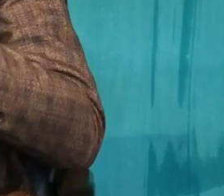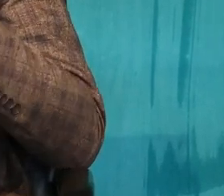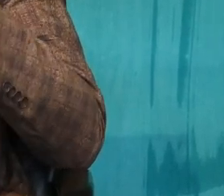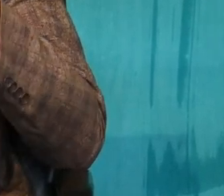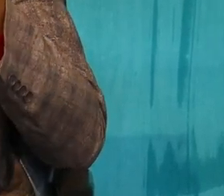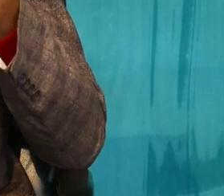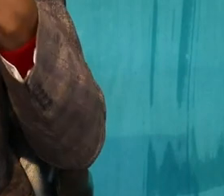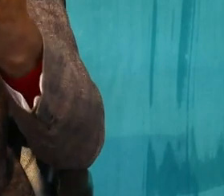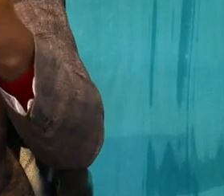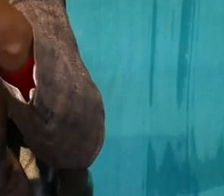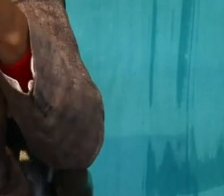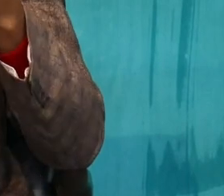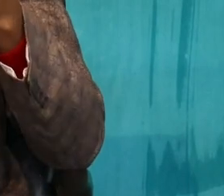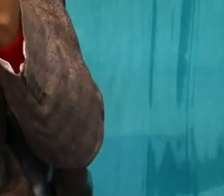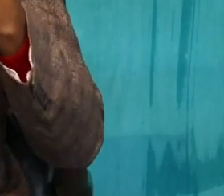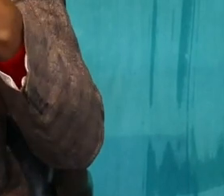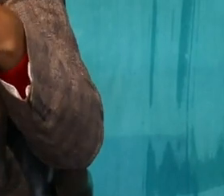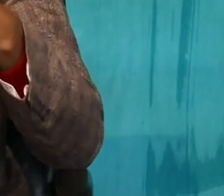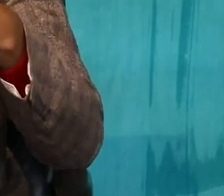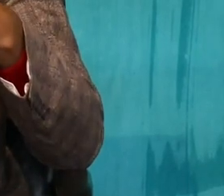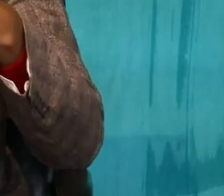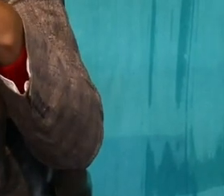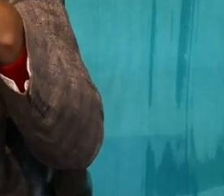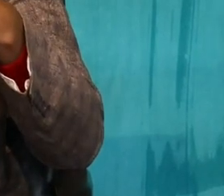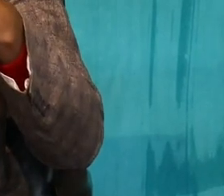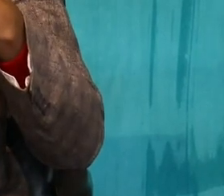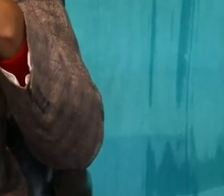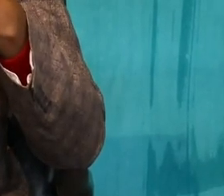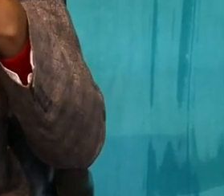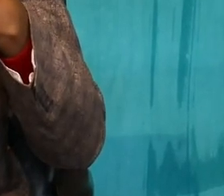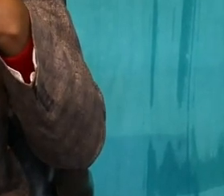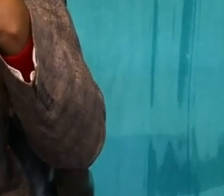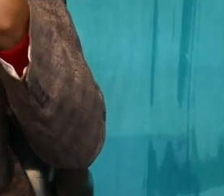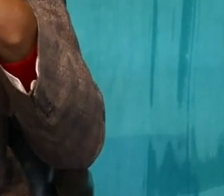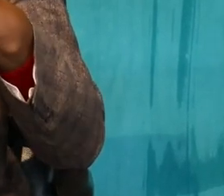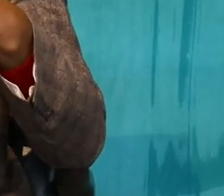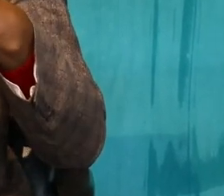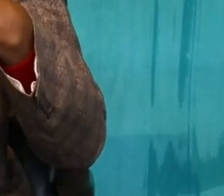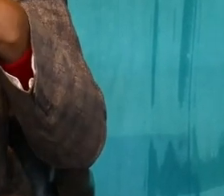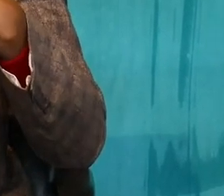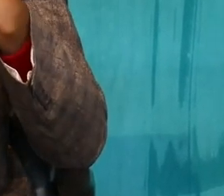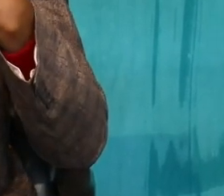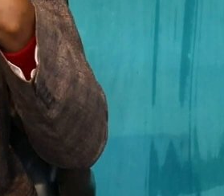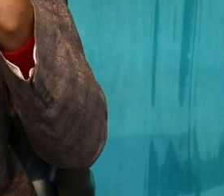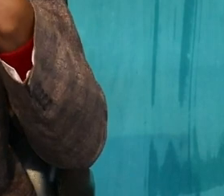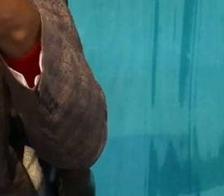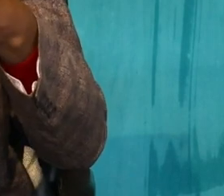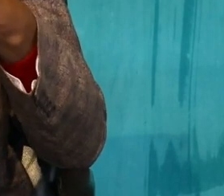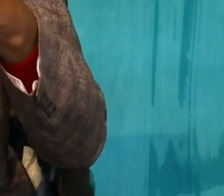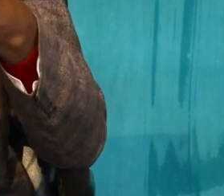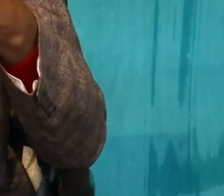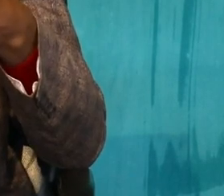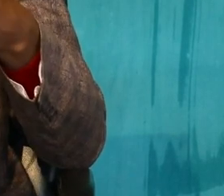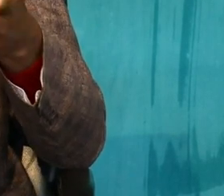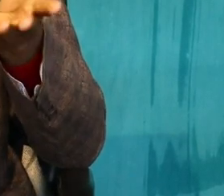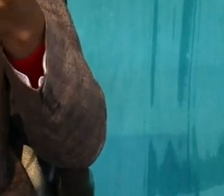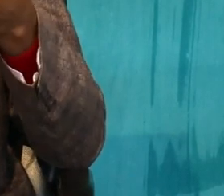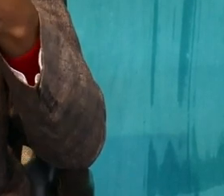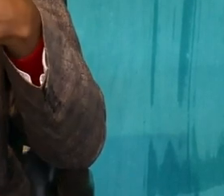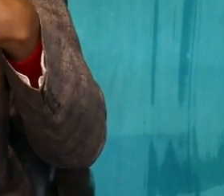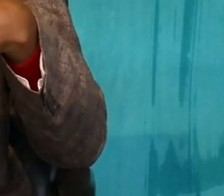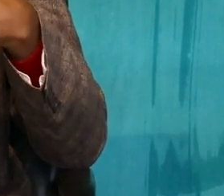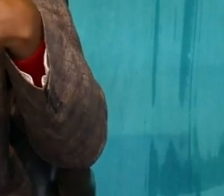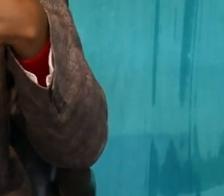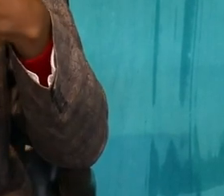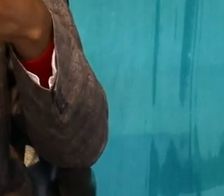respond, I'd rather I forgive immediately. When you forgive immediately, it becomes easier for you to